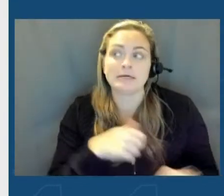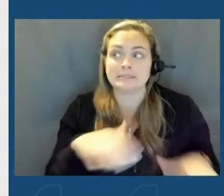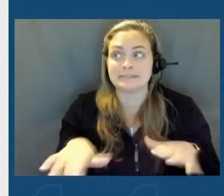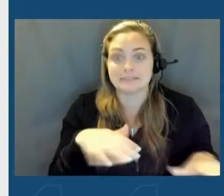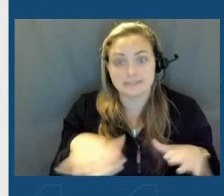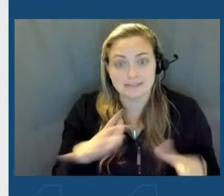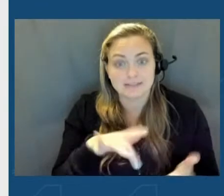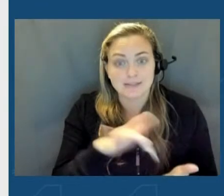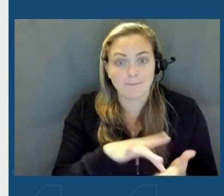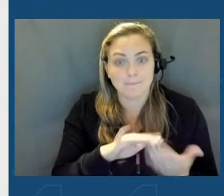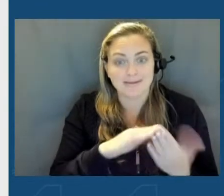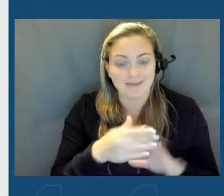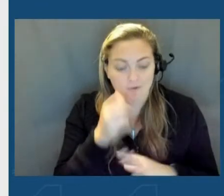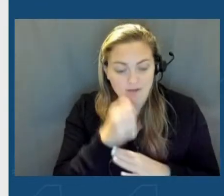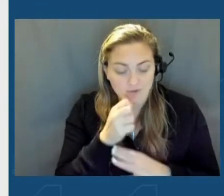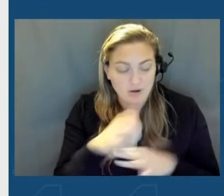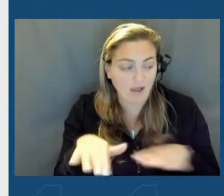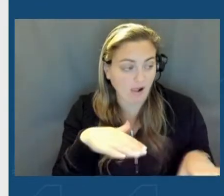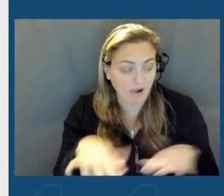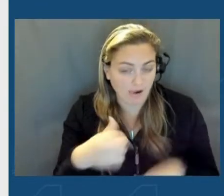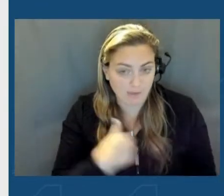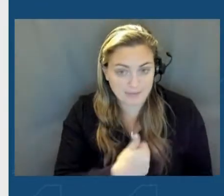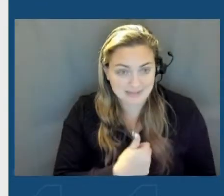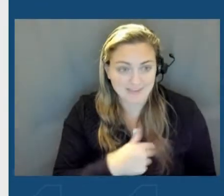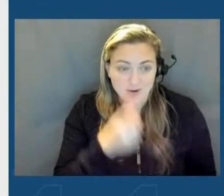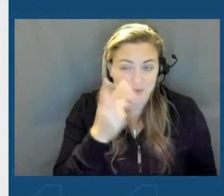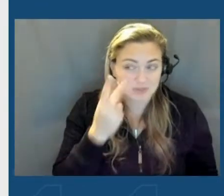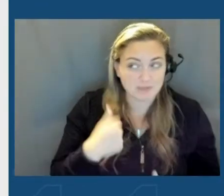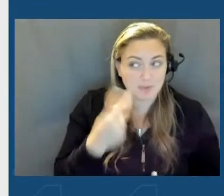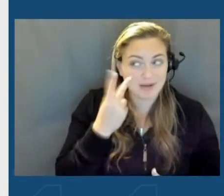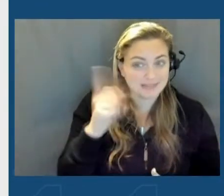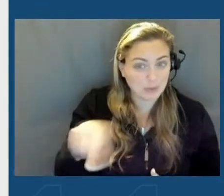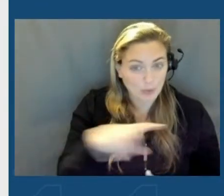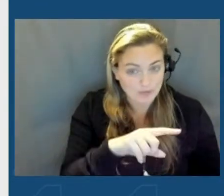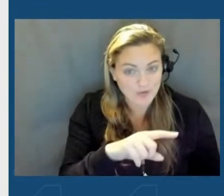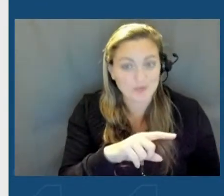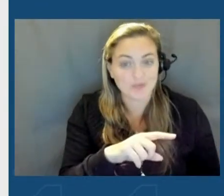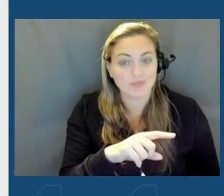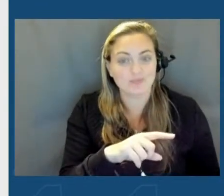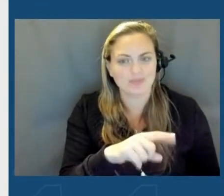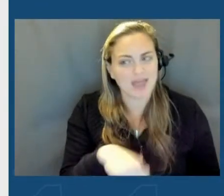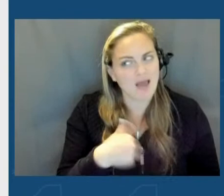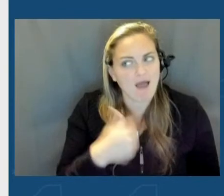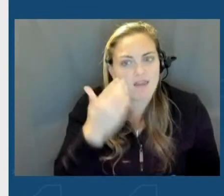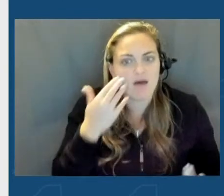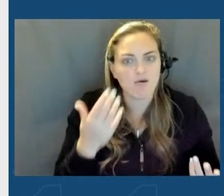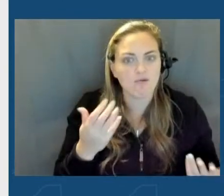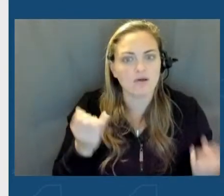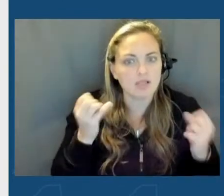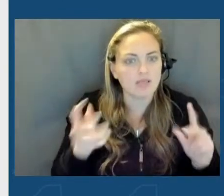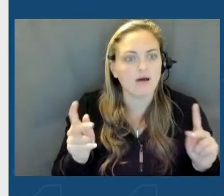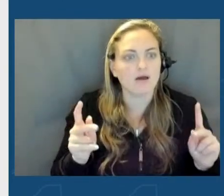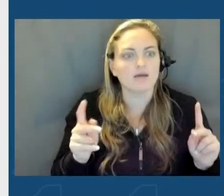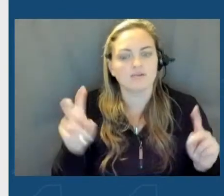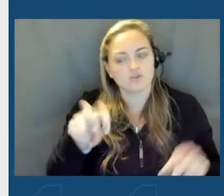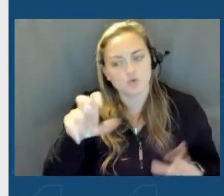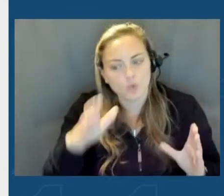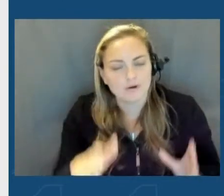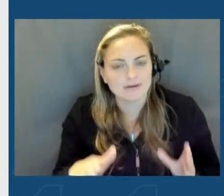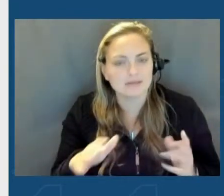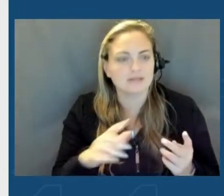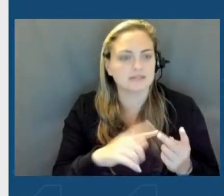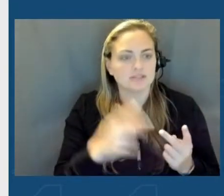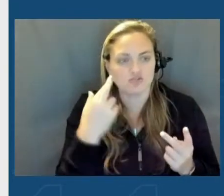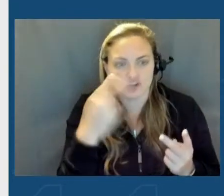literally every day, almost 5 days a week. You don't see me, but I see all of you. And I know, I mean, there's a lot of tourists,